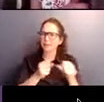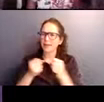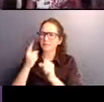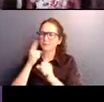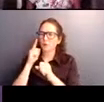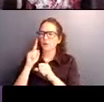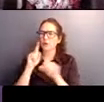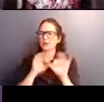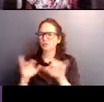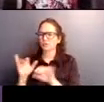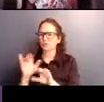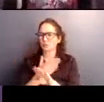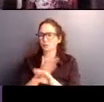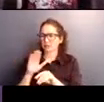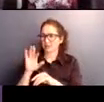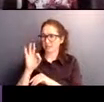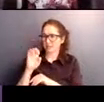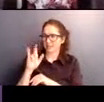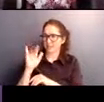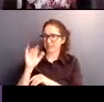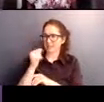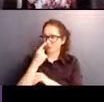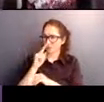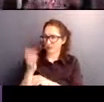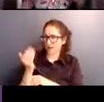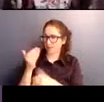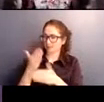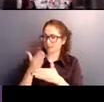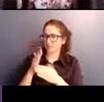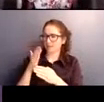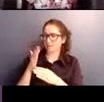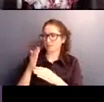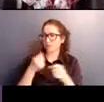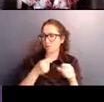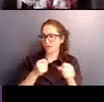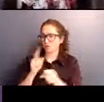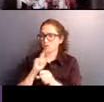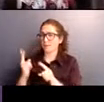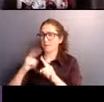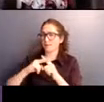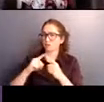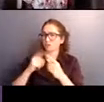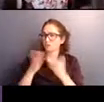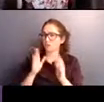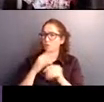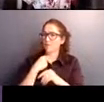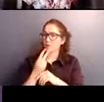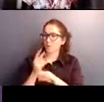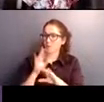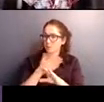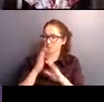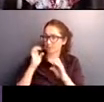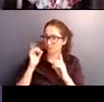music. Felicia, could you share some strategies that apply to general vocal music education